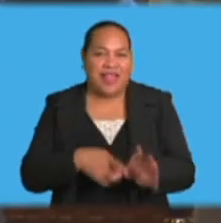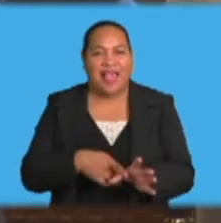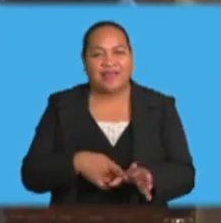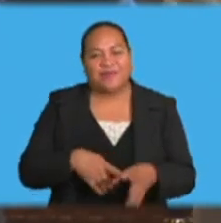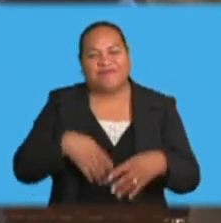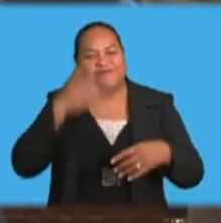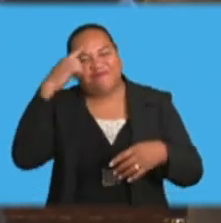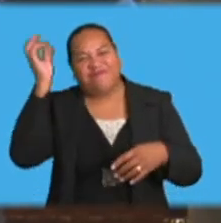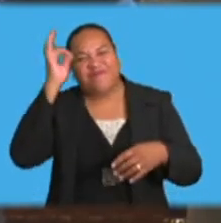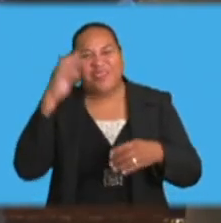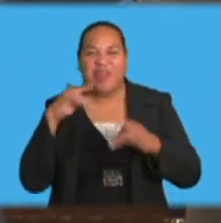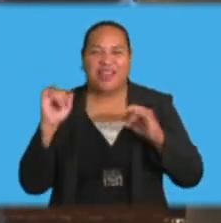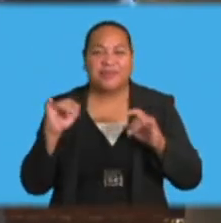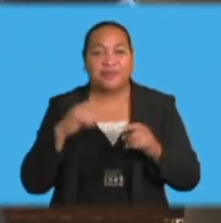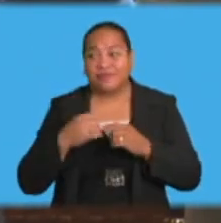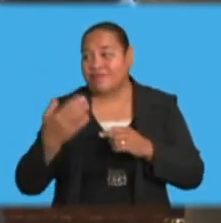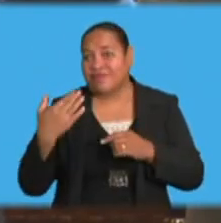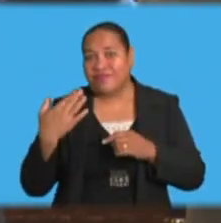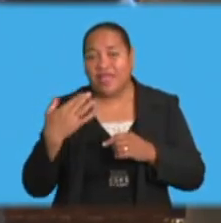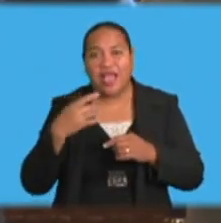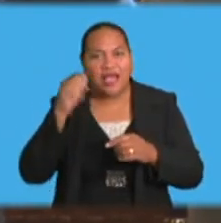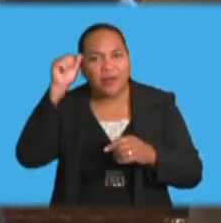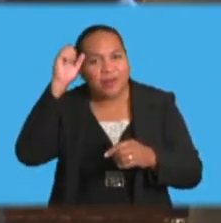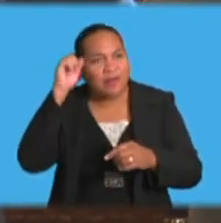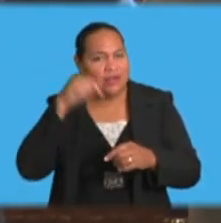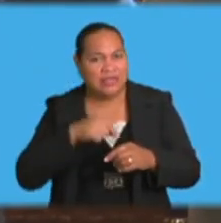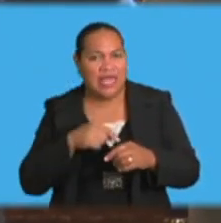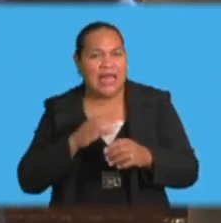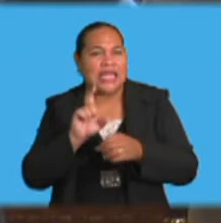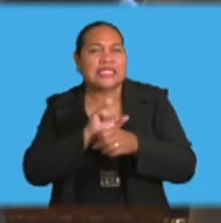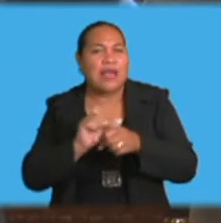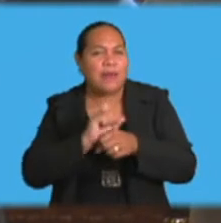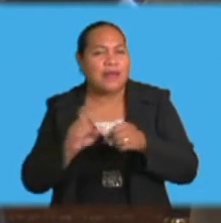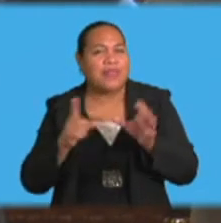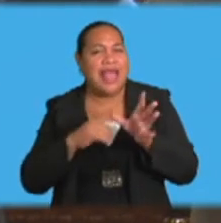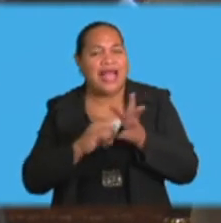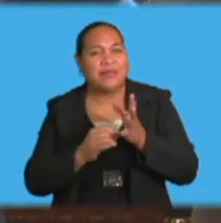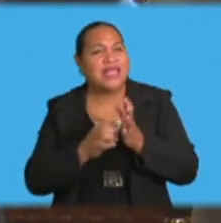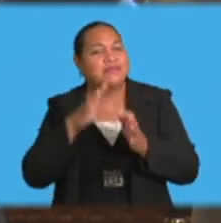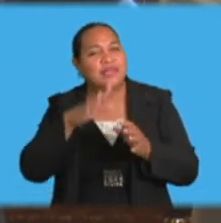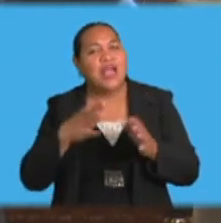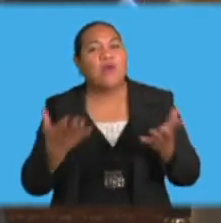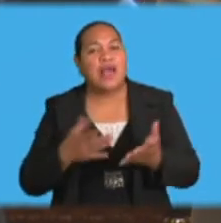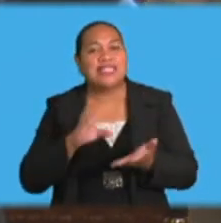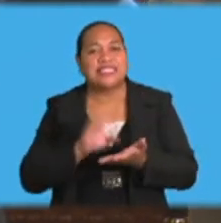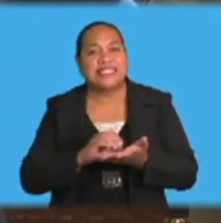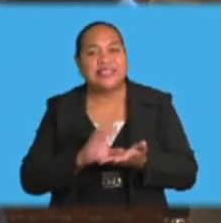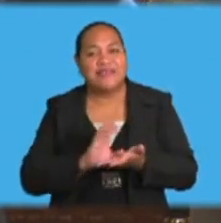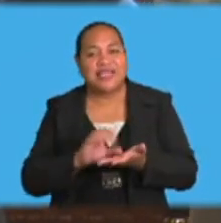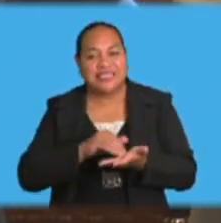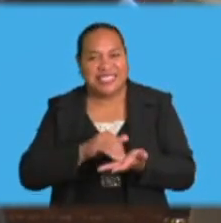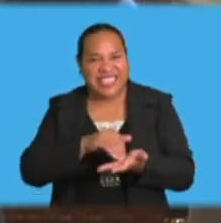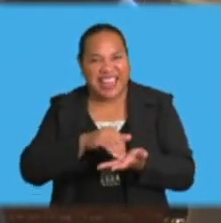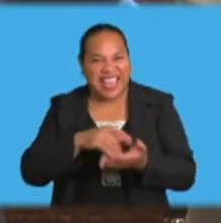issues. Recently we had the issue about asbestos, if you members will recall, about the issue of the civic center. Asbestos is not